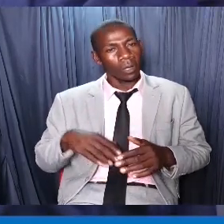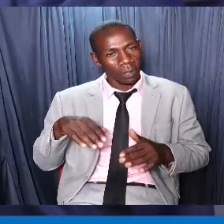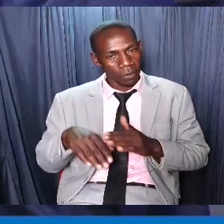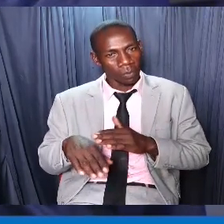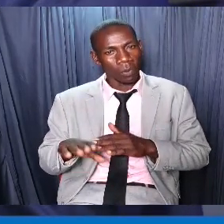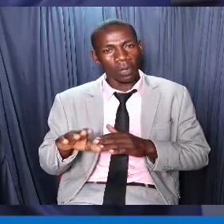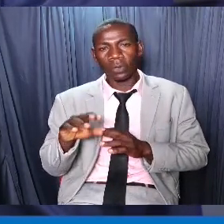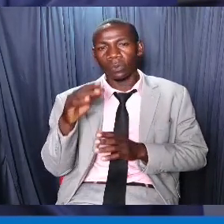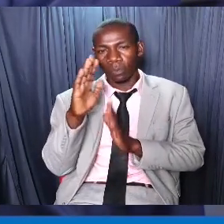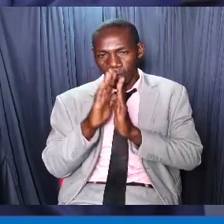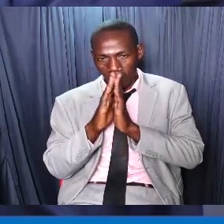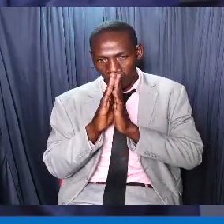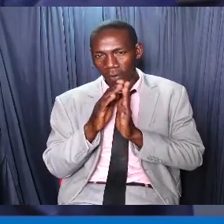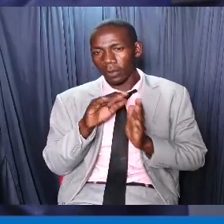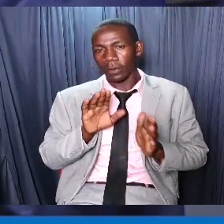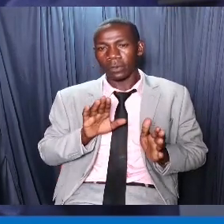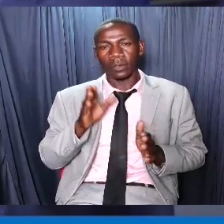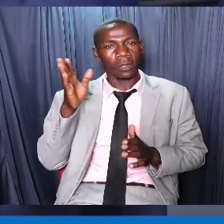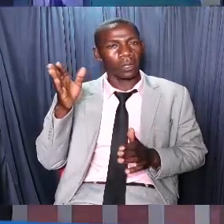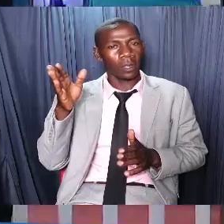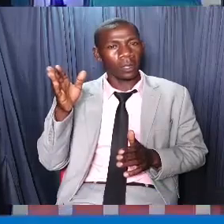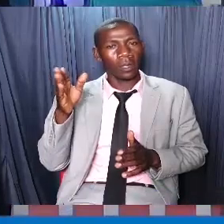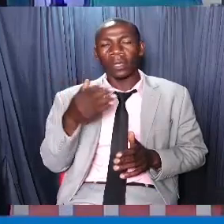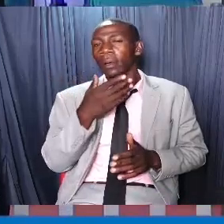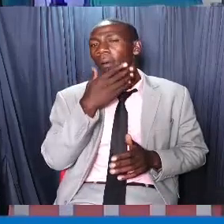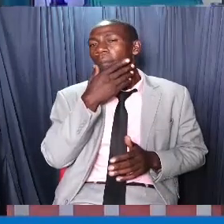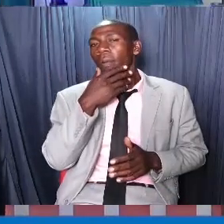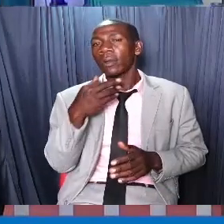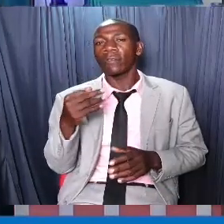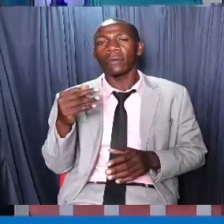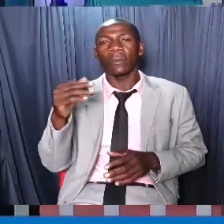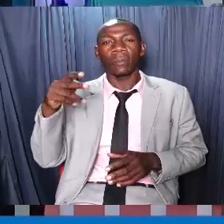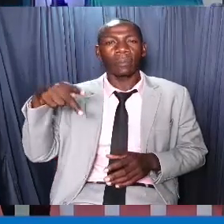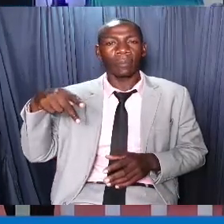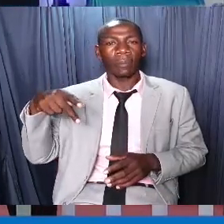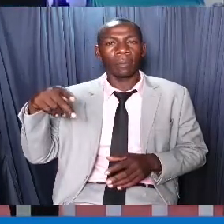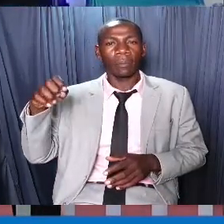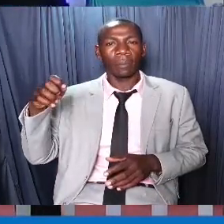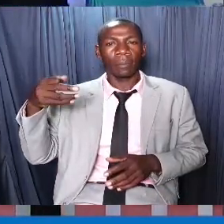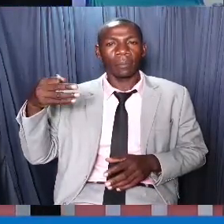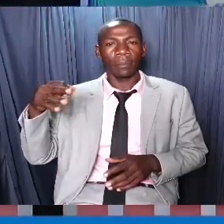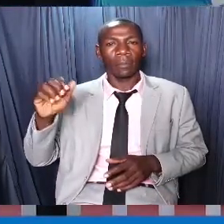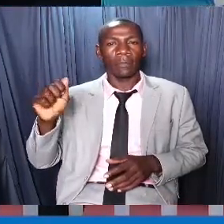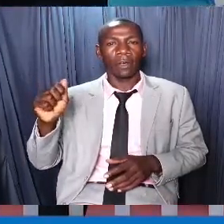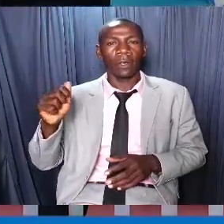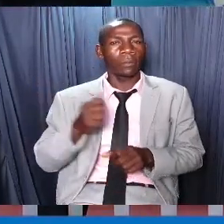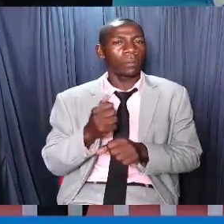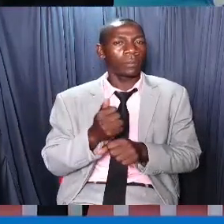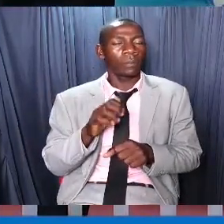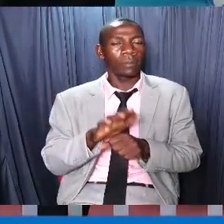huko Sumbawanga huko. I went to pray for a certain sister in Sumbawanga. Na kulikuwa na mzee wa Pefa. And there was a man from Pefa. Wa miaka mingi sana. For so many